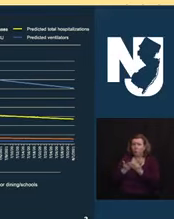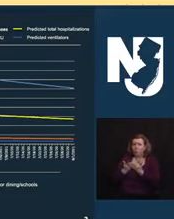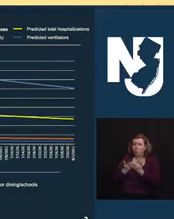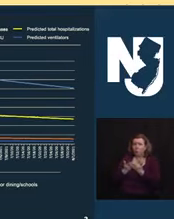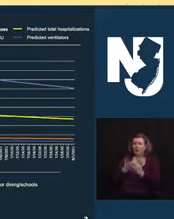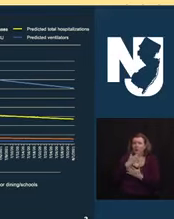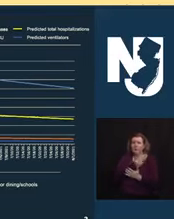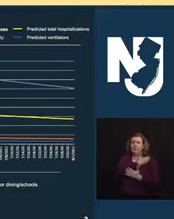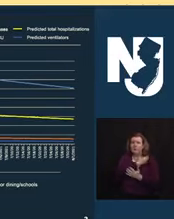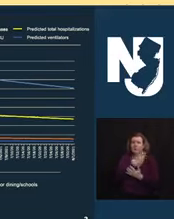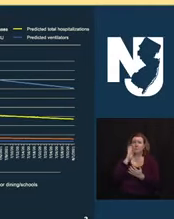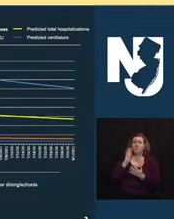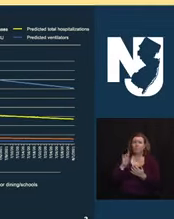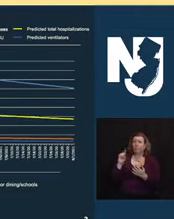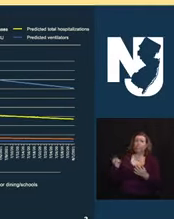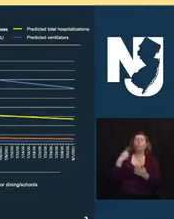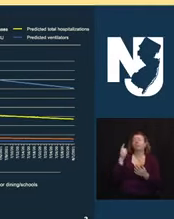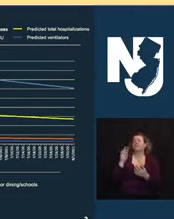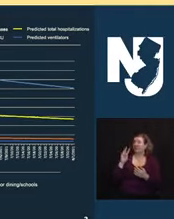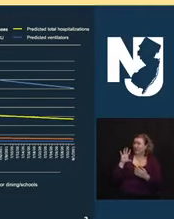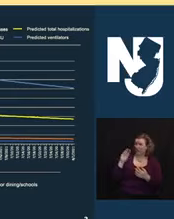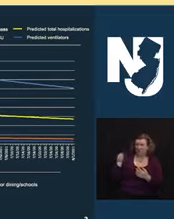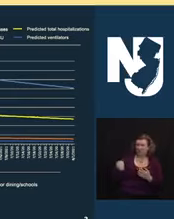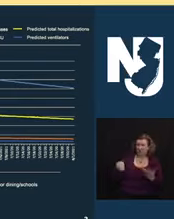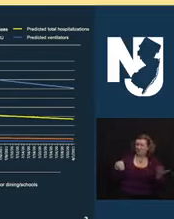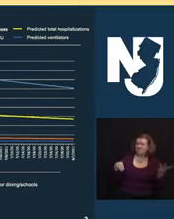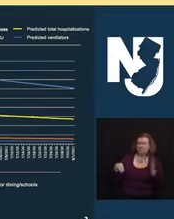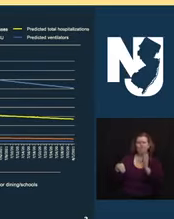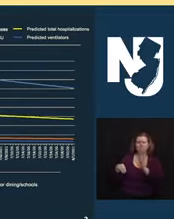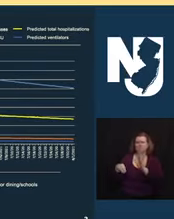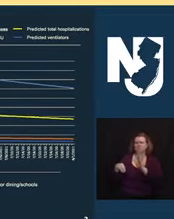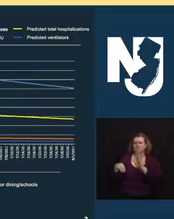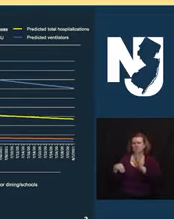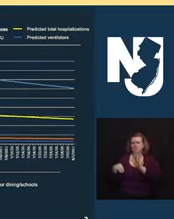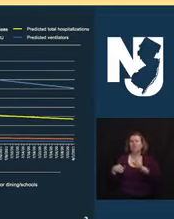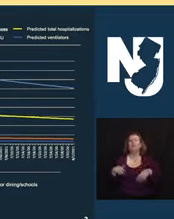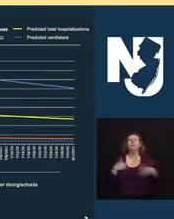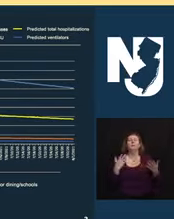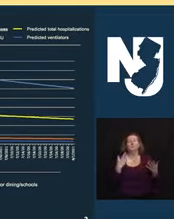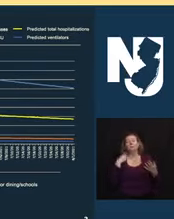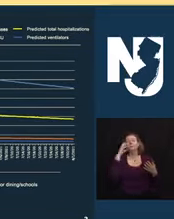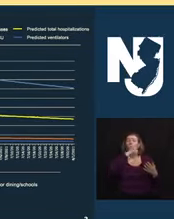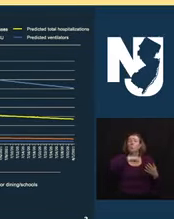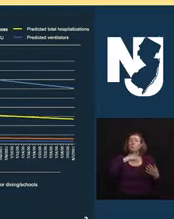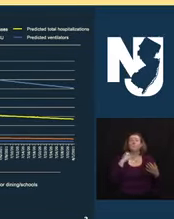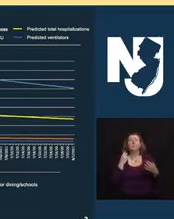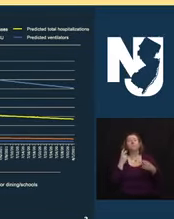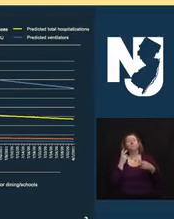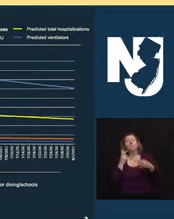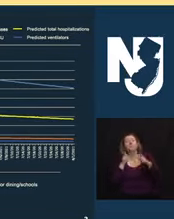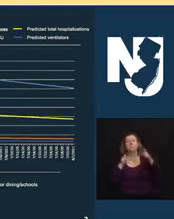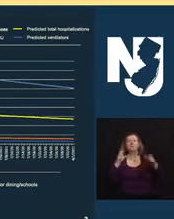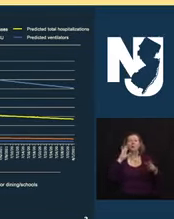with this scenario. Secondly, for this model, we also assume that more people will lower their guard